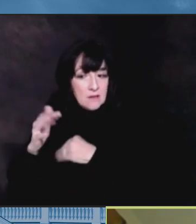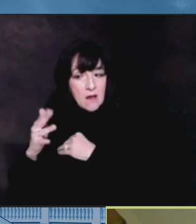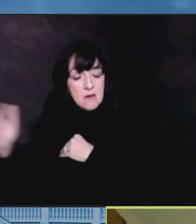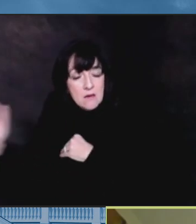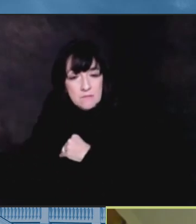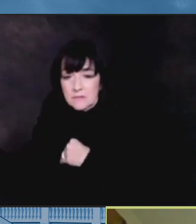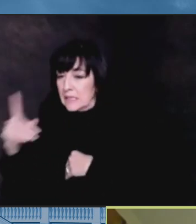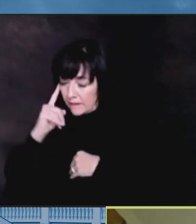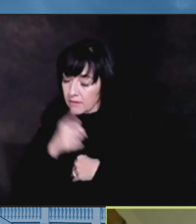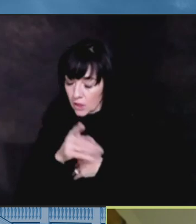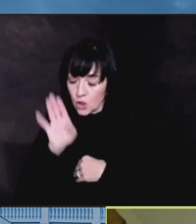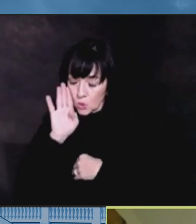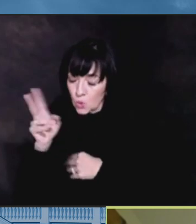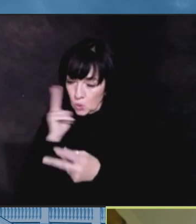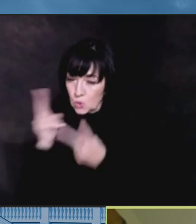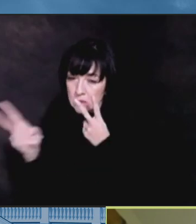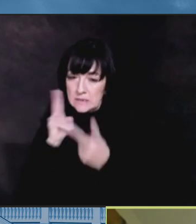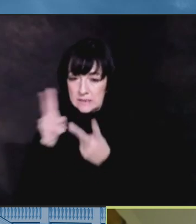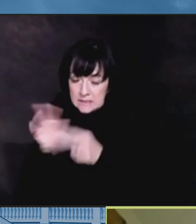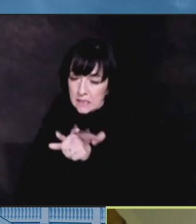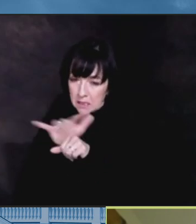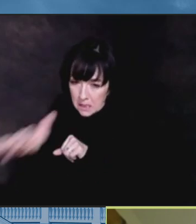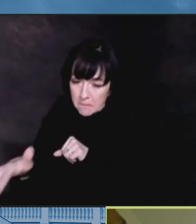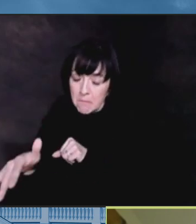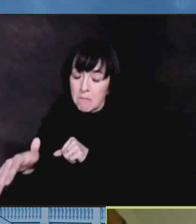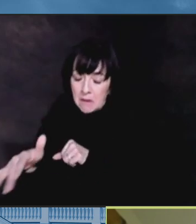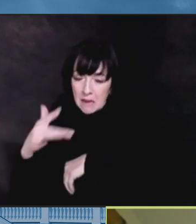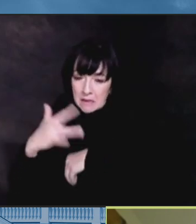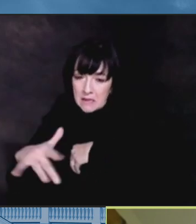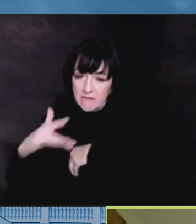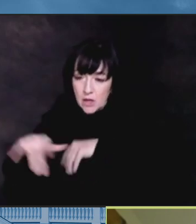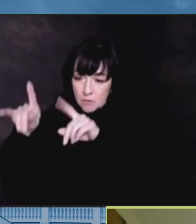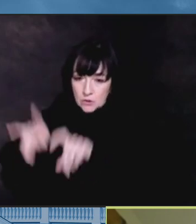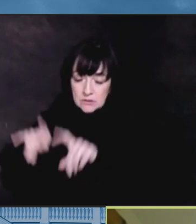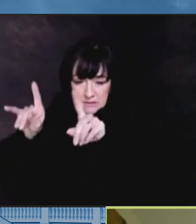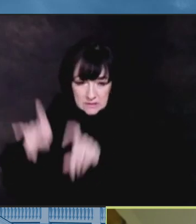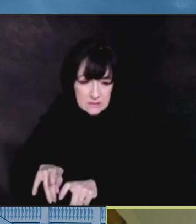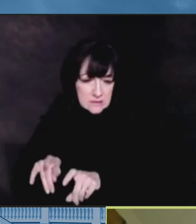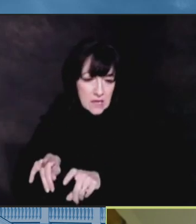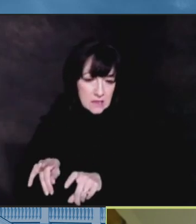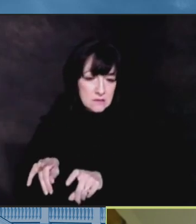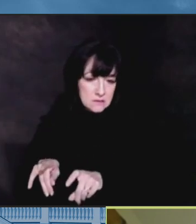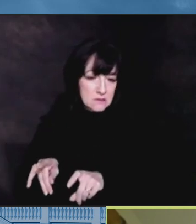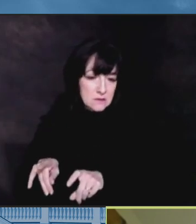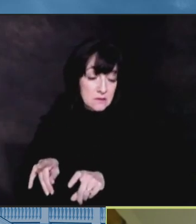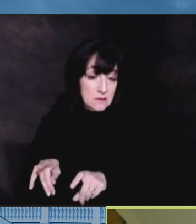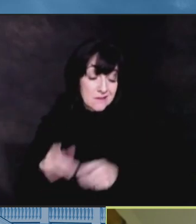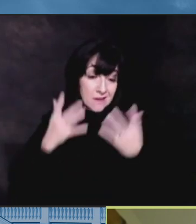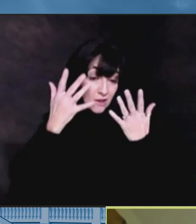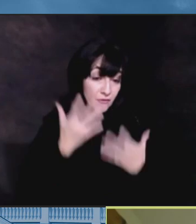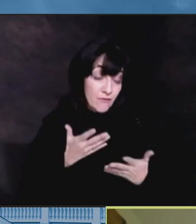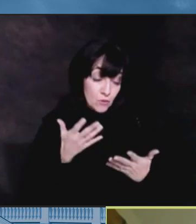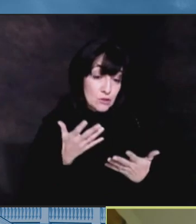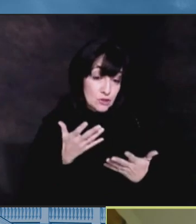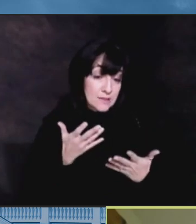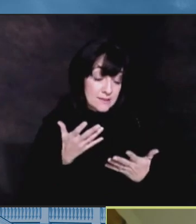events spread out in our messaging that, get tested, know your status, all that stuff. So, unfortunately there's,